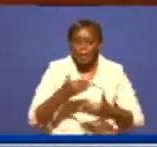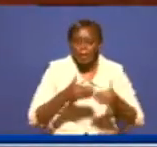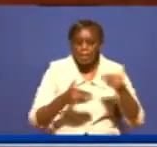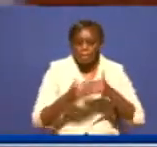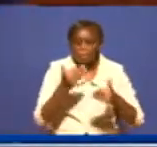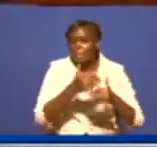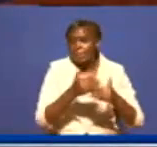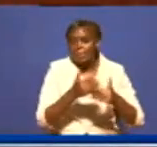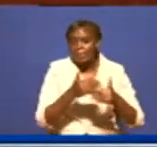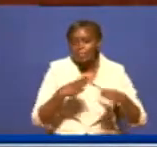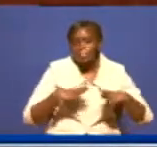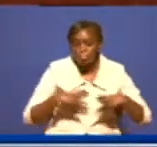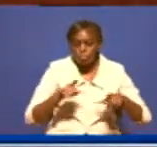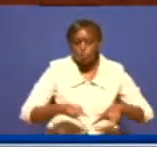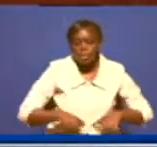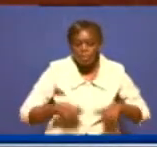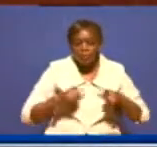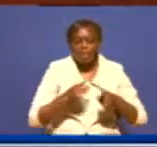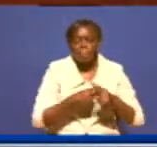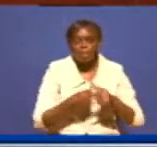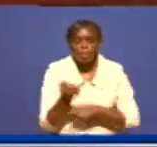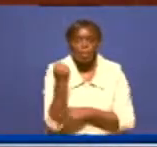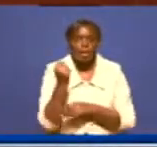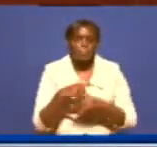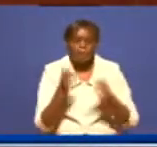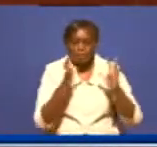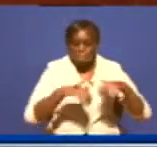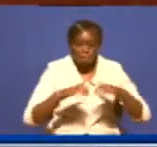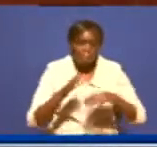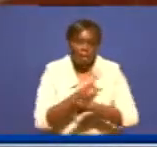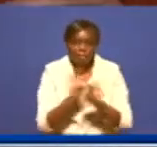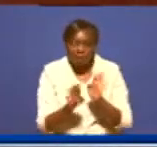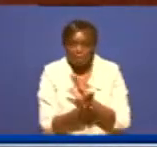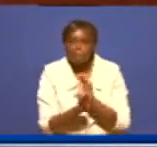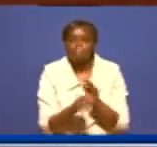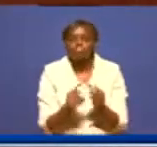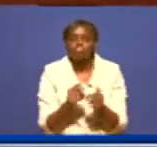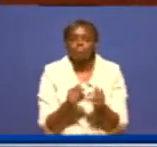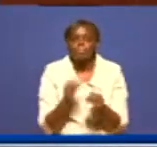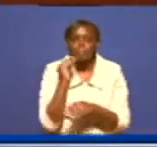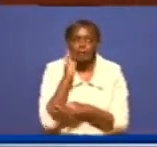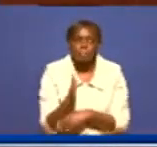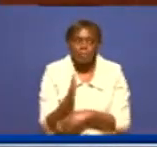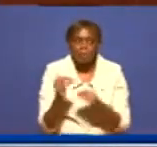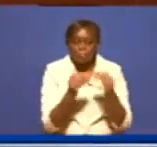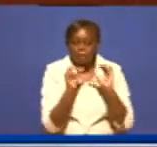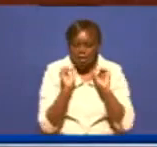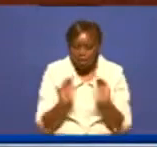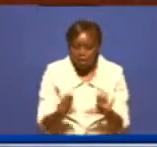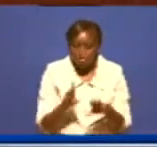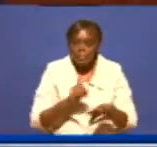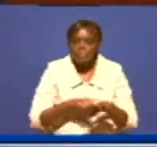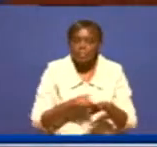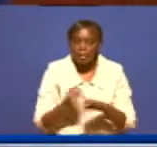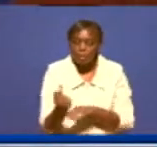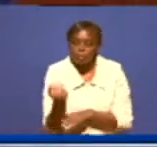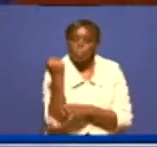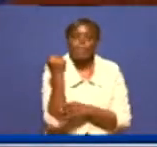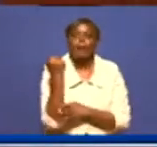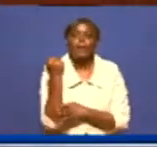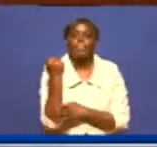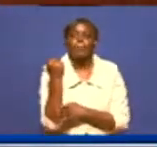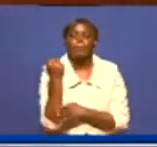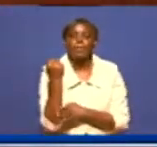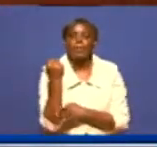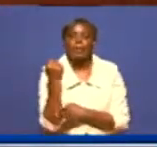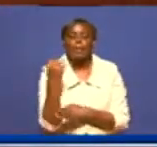evictees. And I think it is very important that, Madam Speaker, it is unfair. When you wake up one day, you